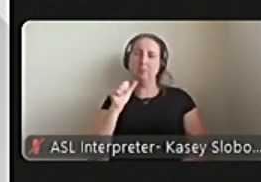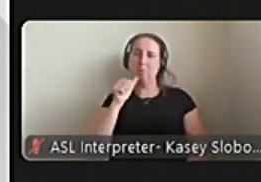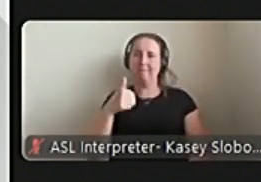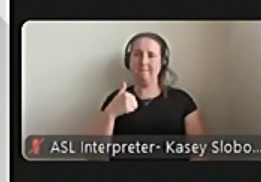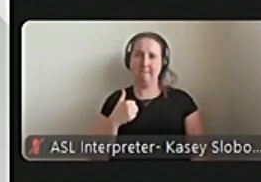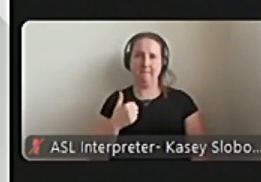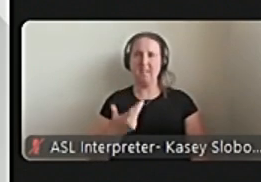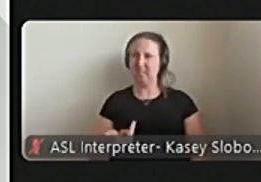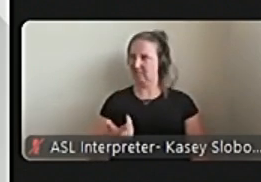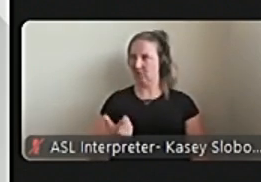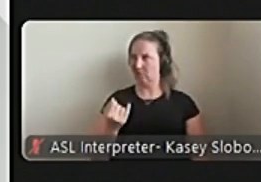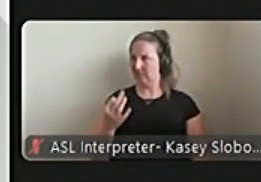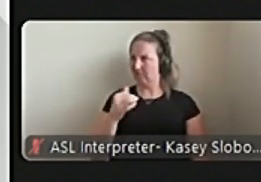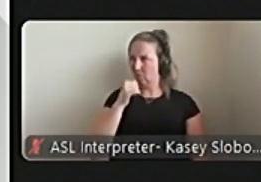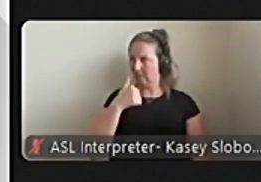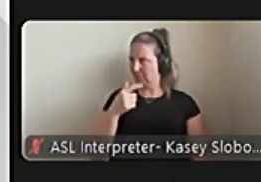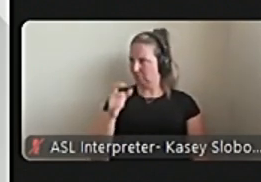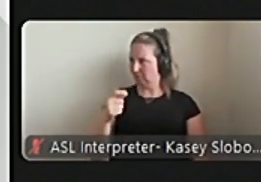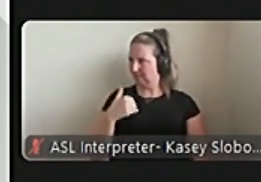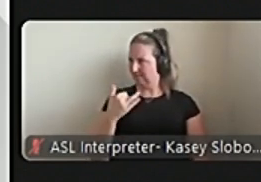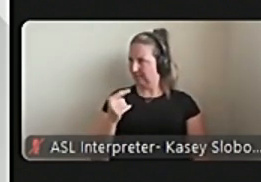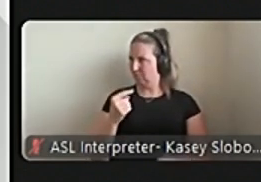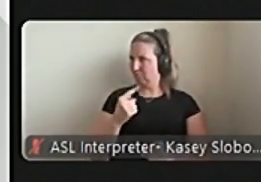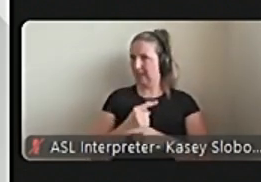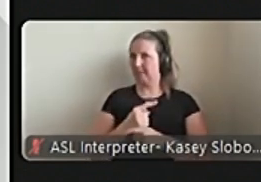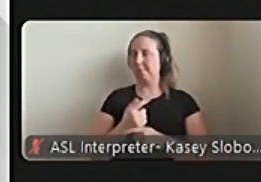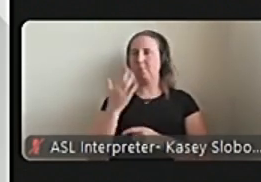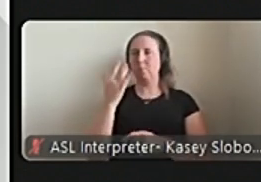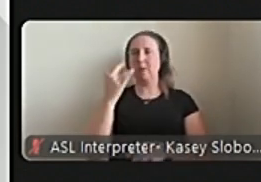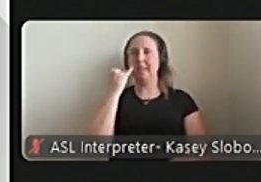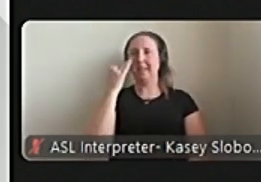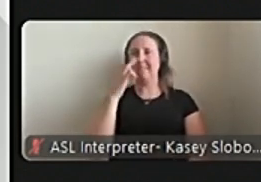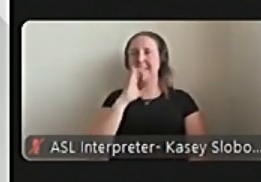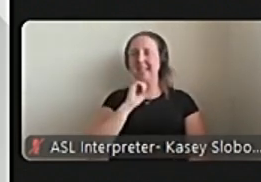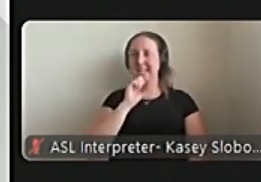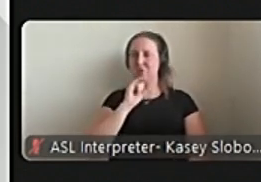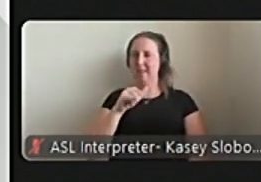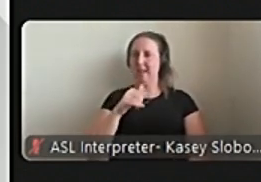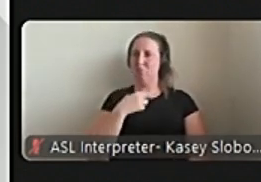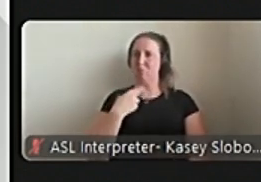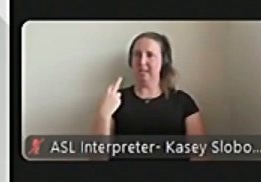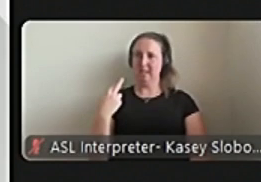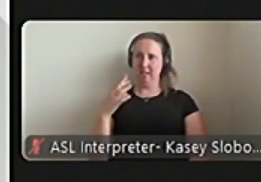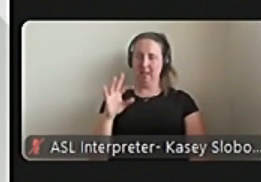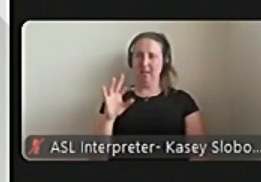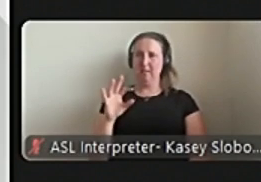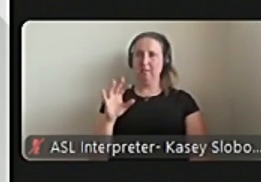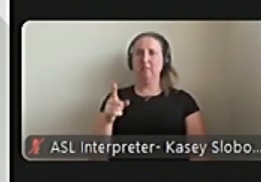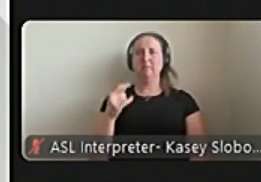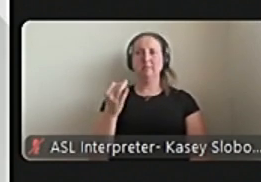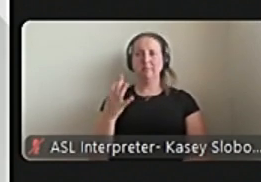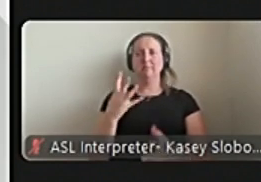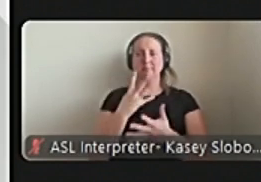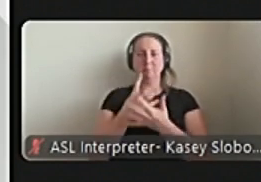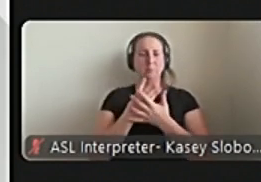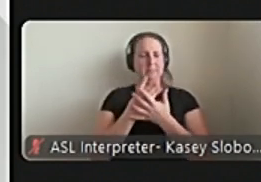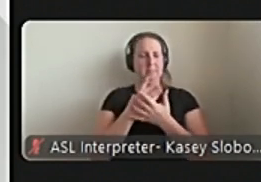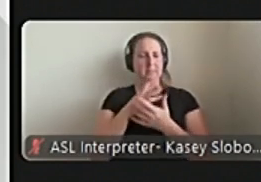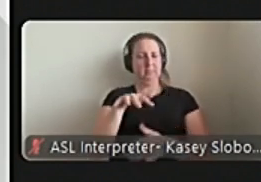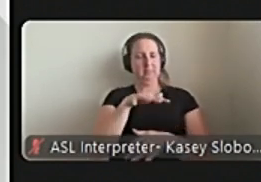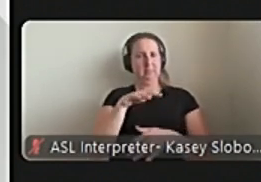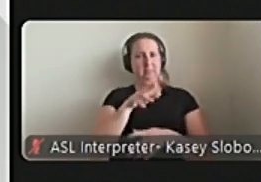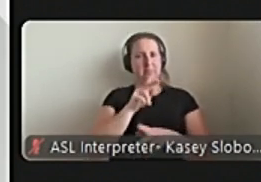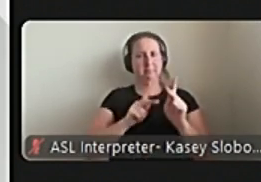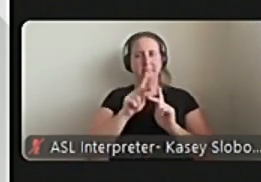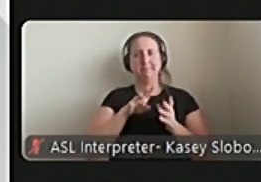be there. Because if aging is the biggest risk factor and our prison population is aging, the cognitive issues